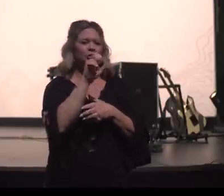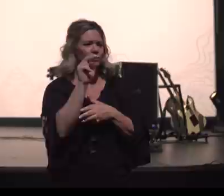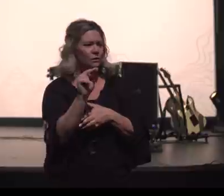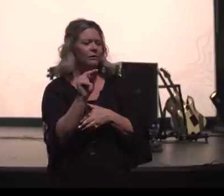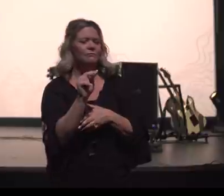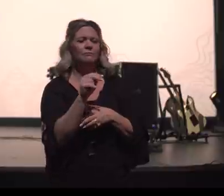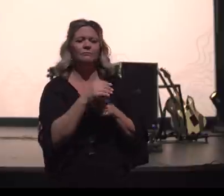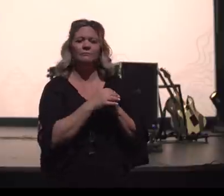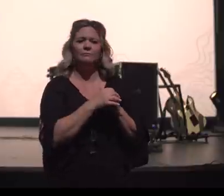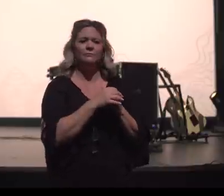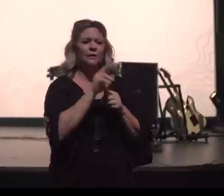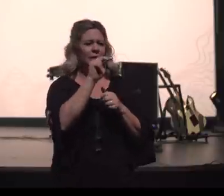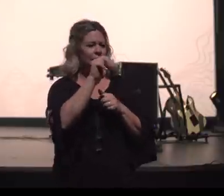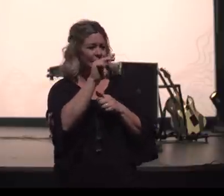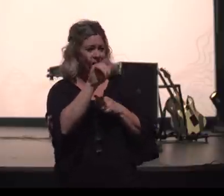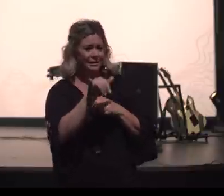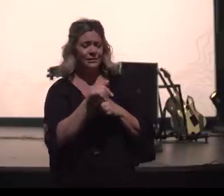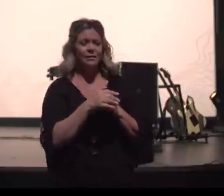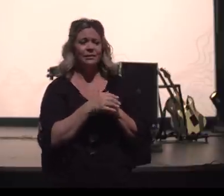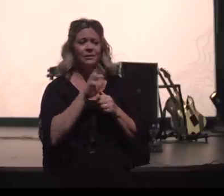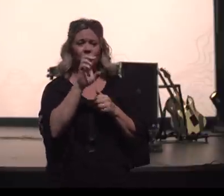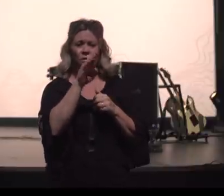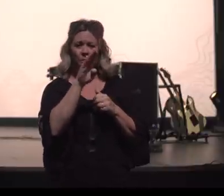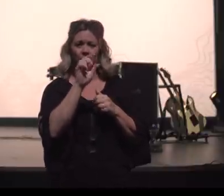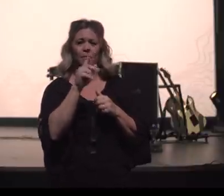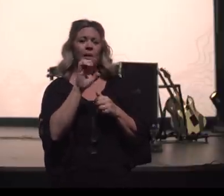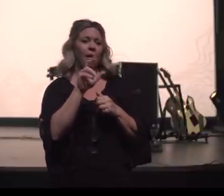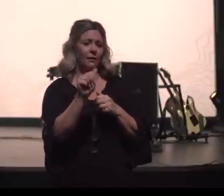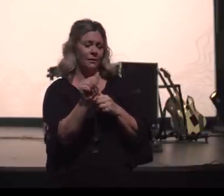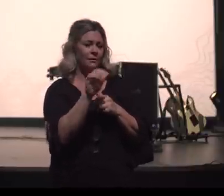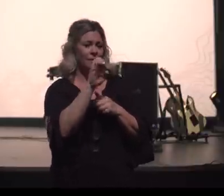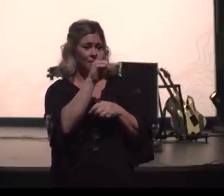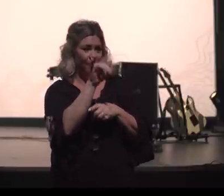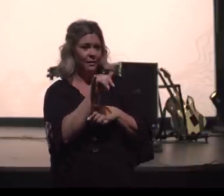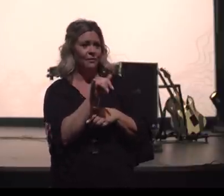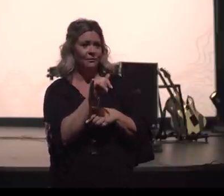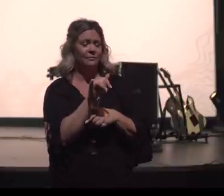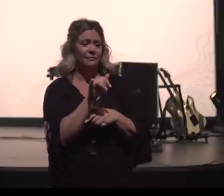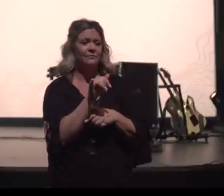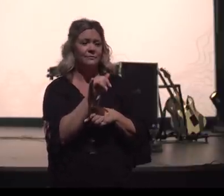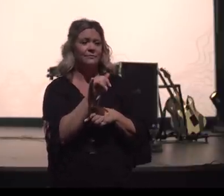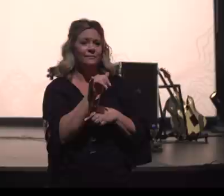John, Nancy, Rebecca, Emily,